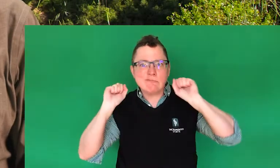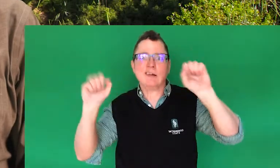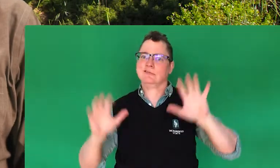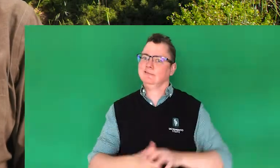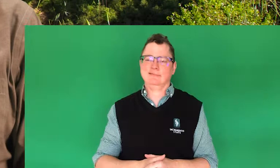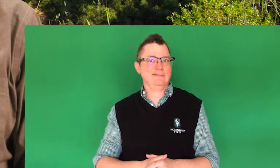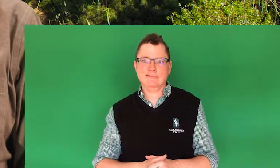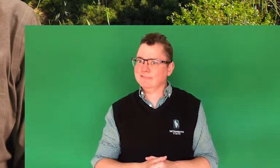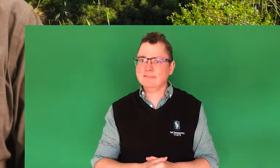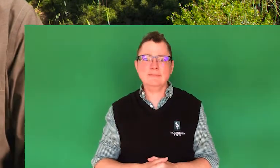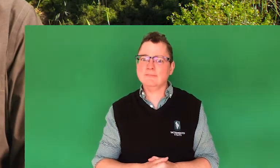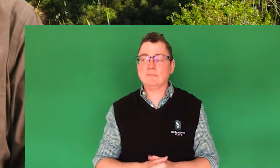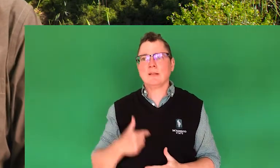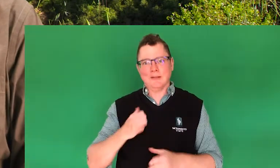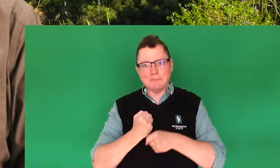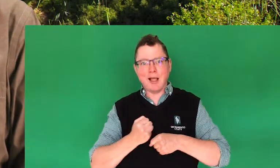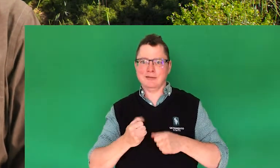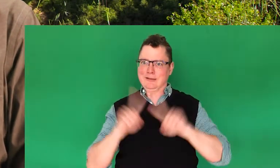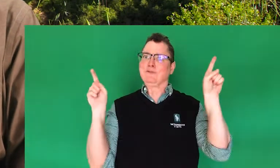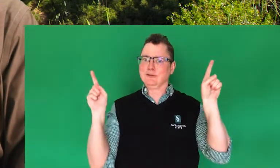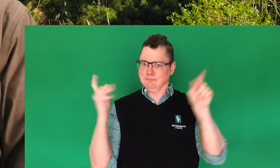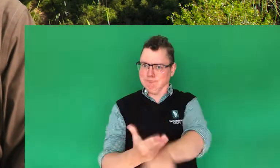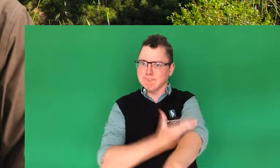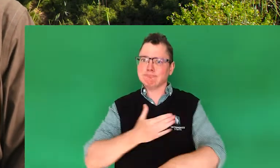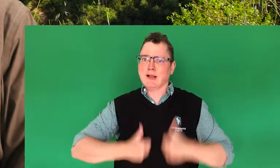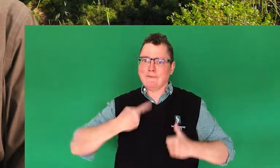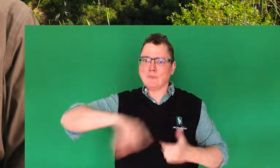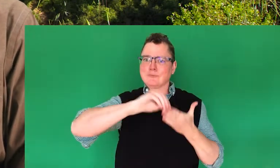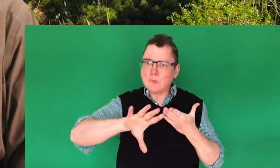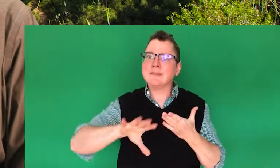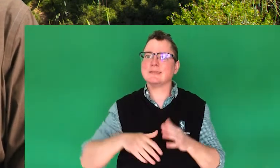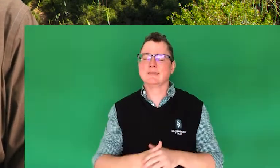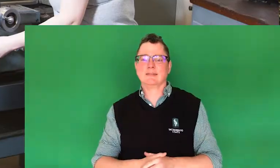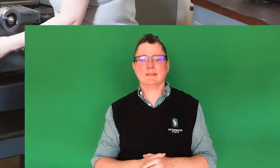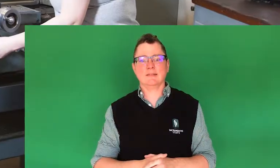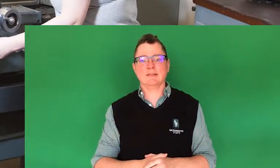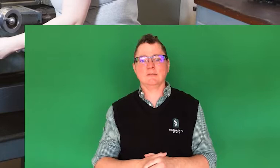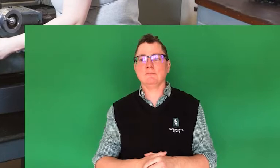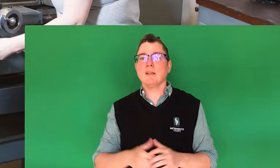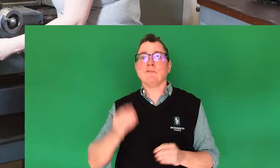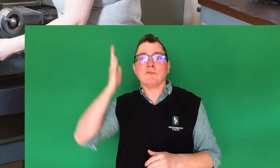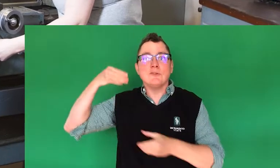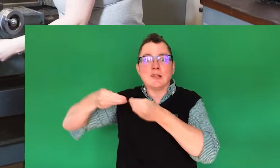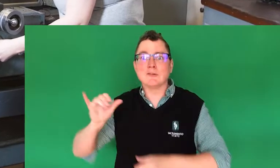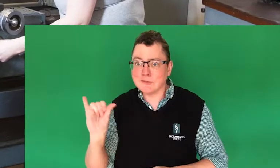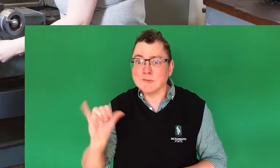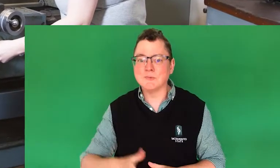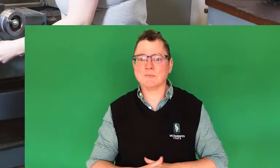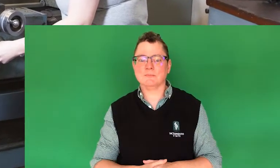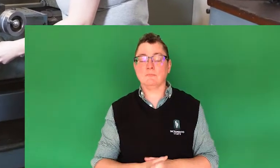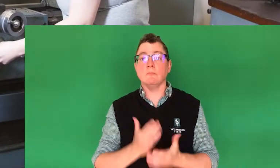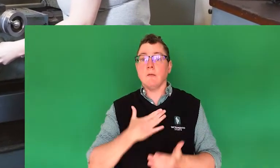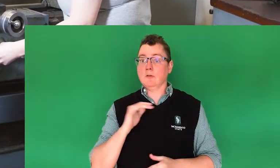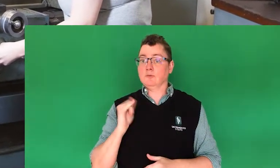say, oh my God, this job is great. I am making such a great difference with the lives of these students